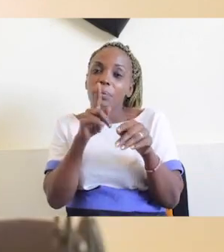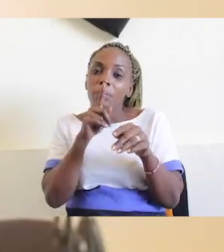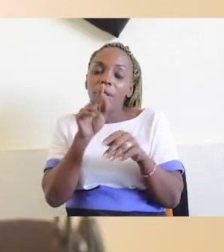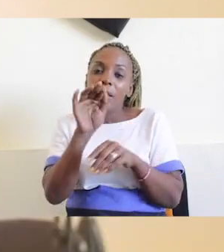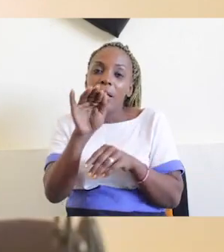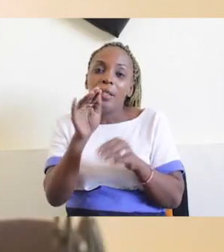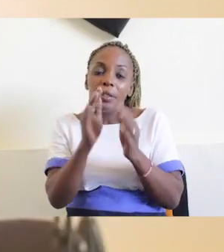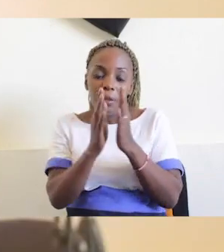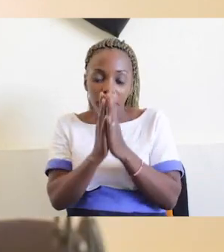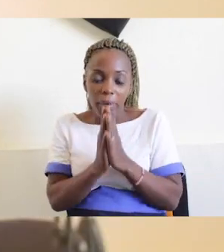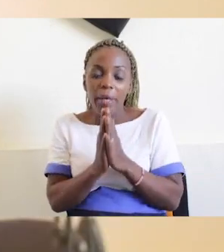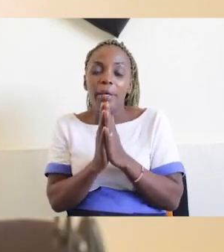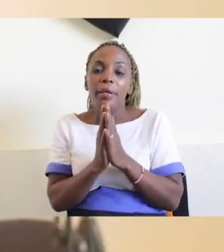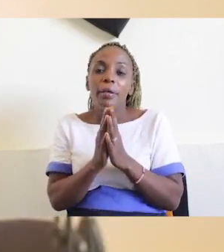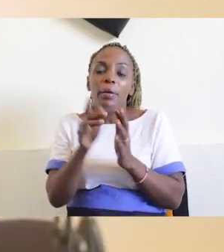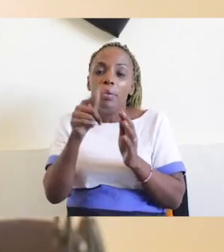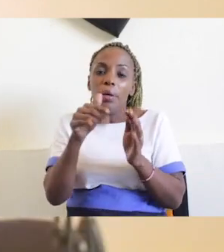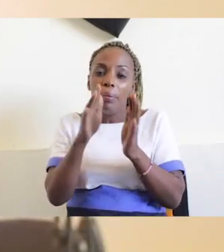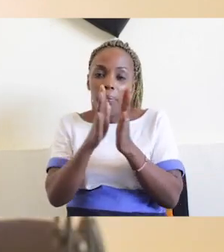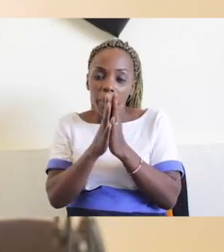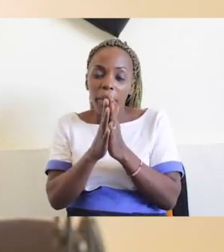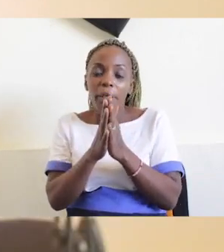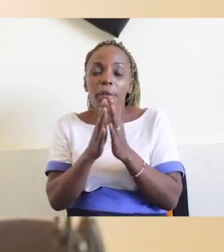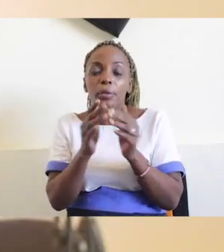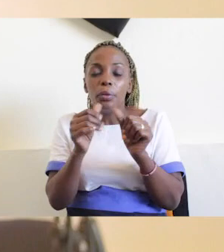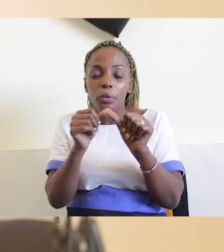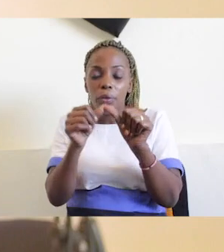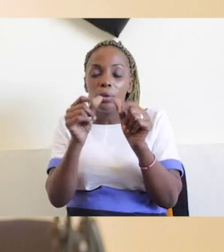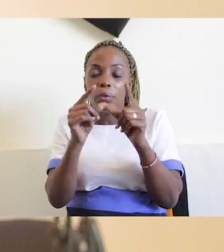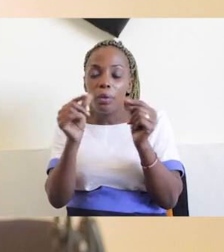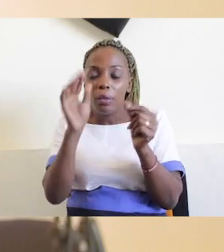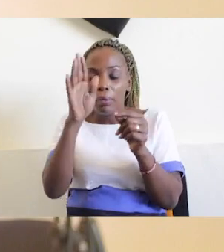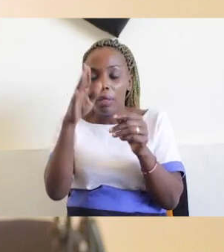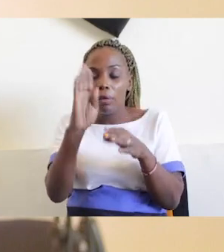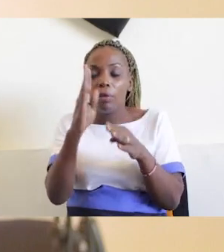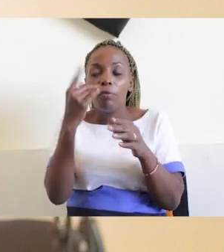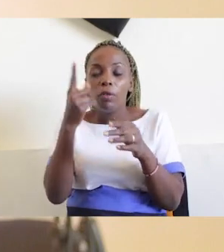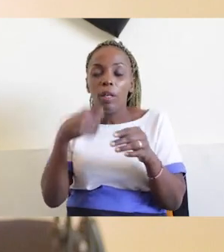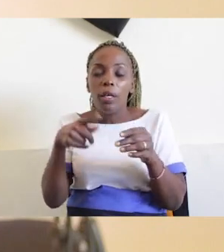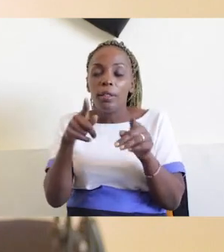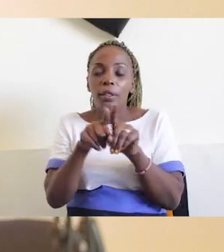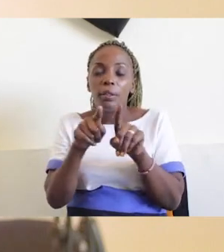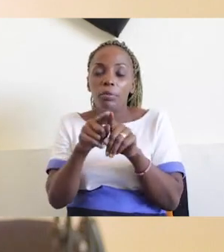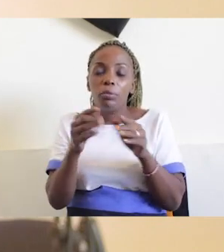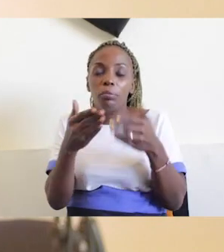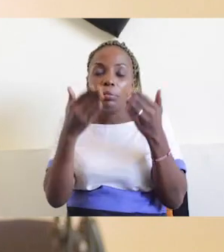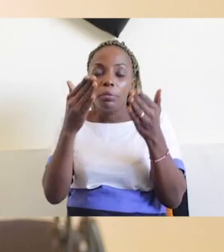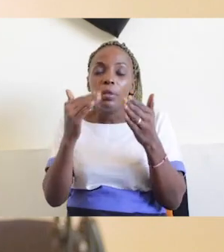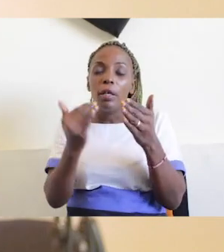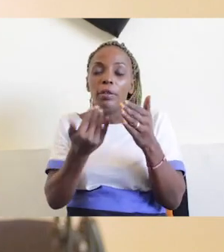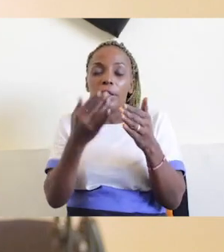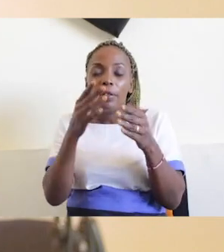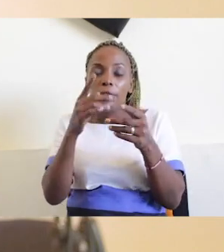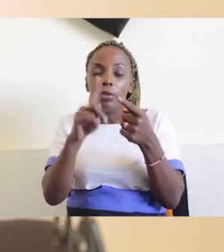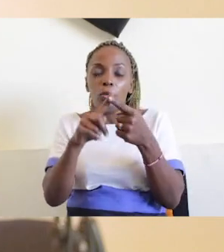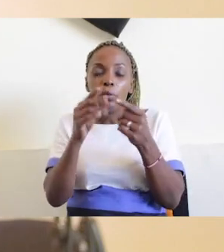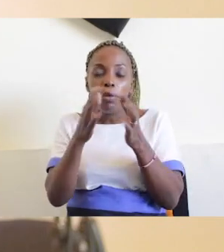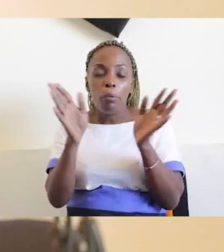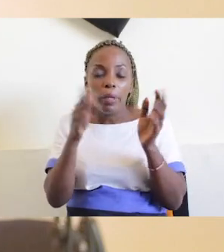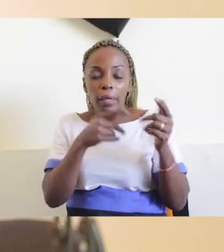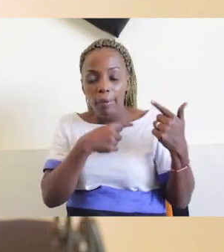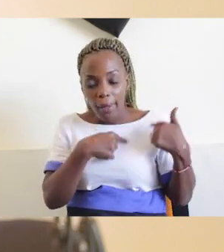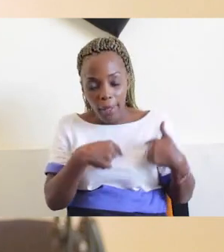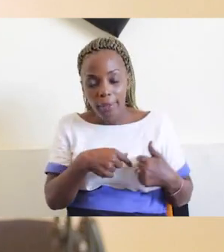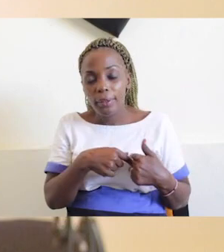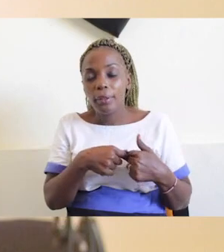us to pray so that we can commit God's word for us and commit ourselves so that we may receive, that He may open our